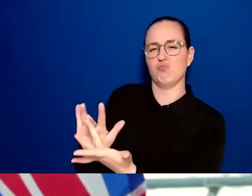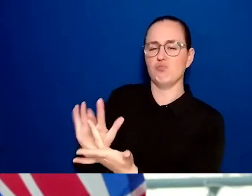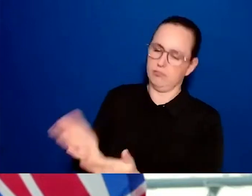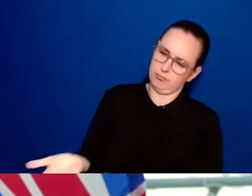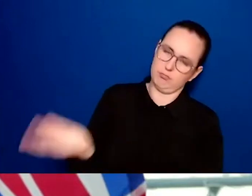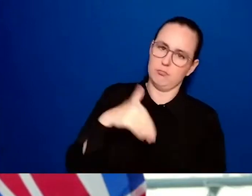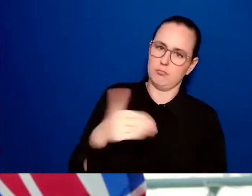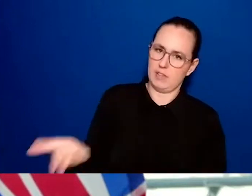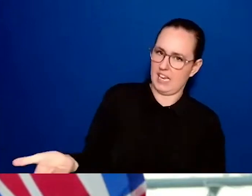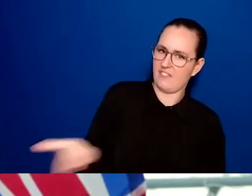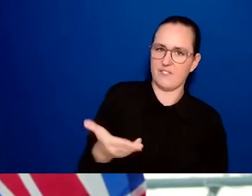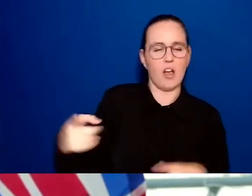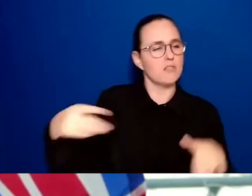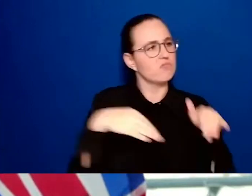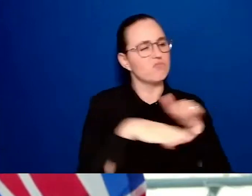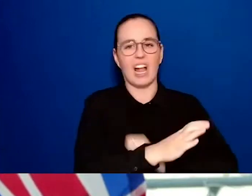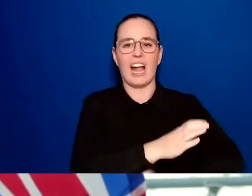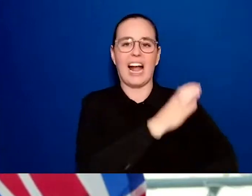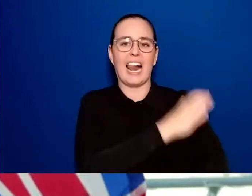third dose.